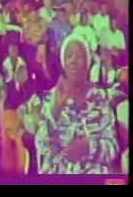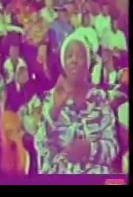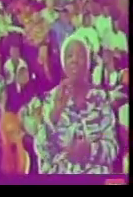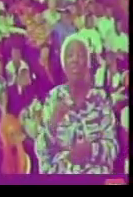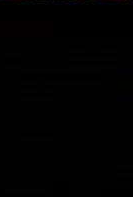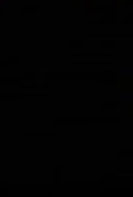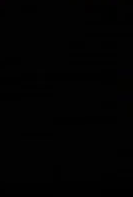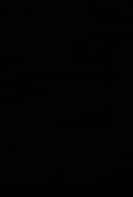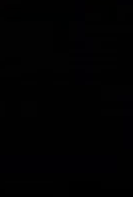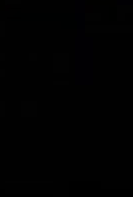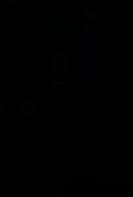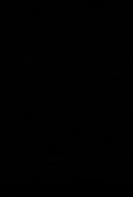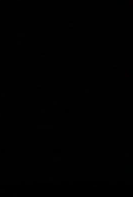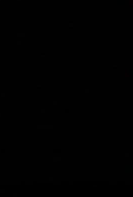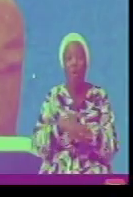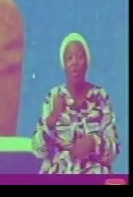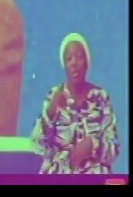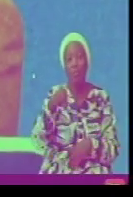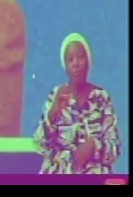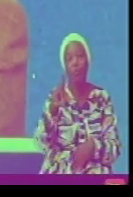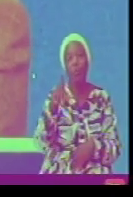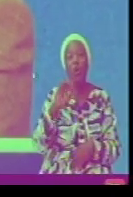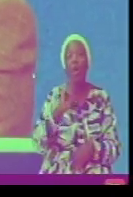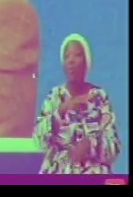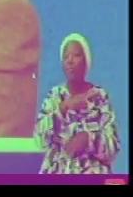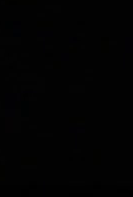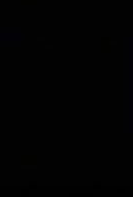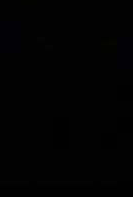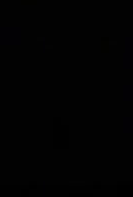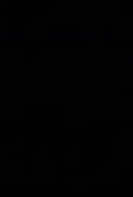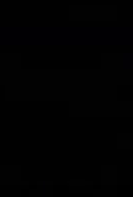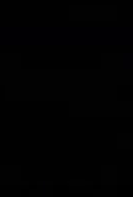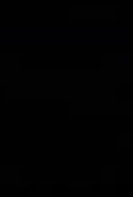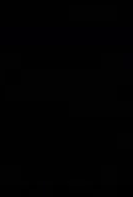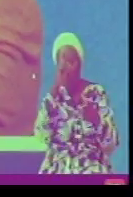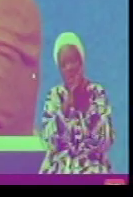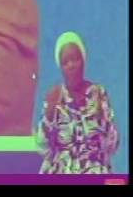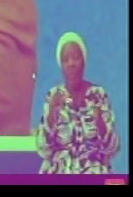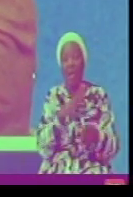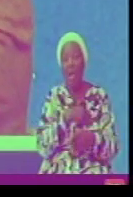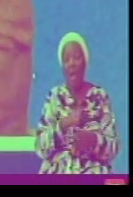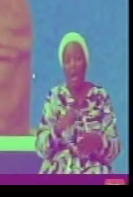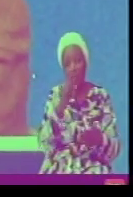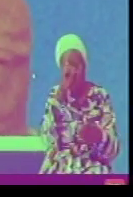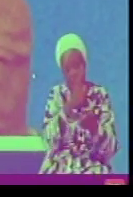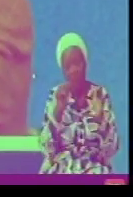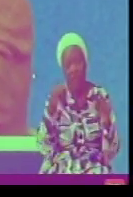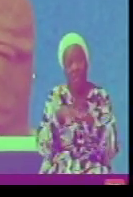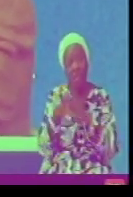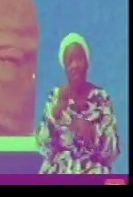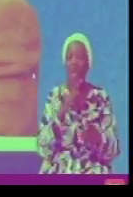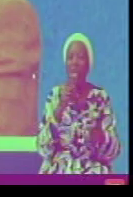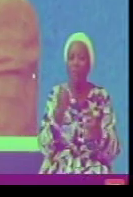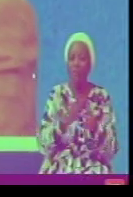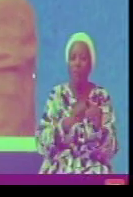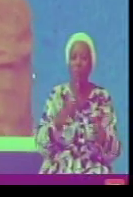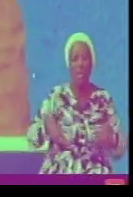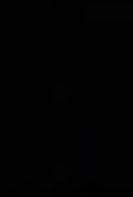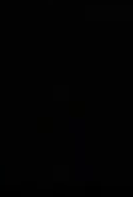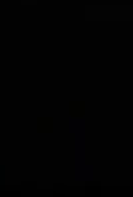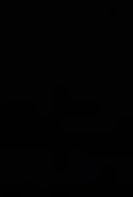to the brazen serpent on the pole, everyone that looked, believing and